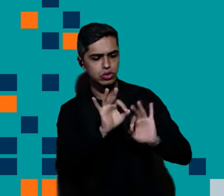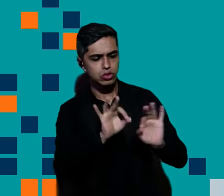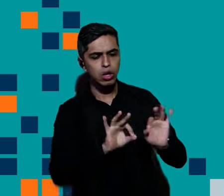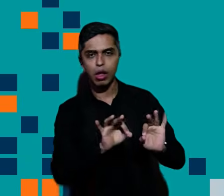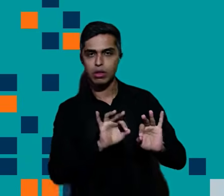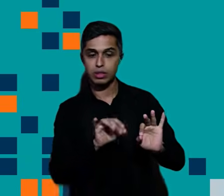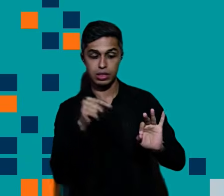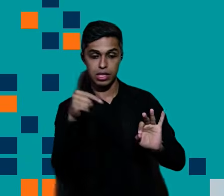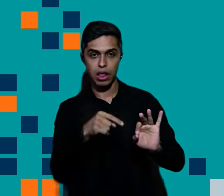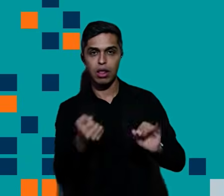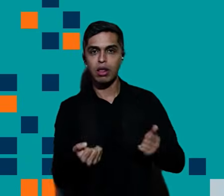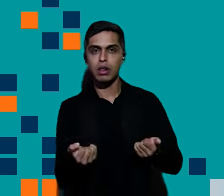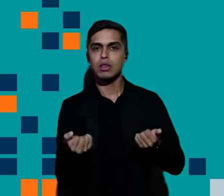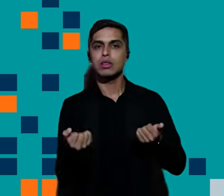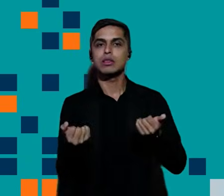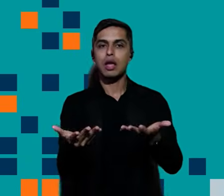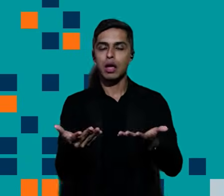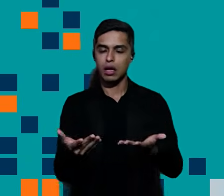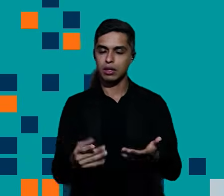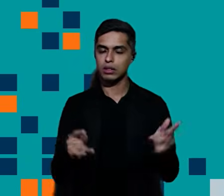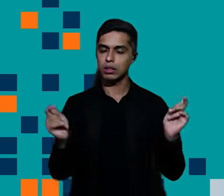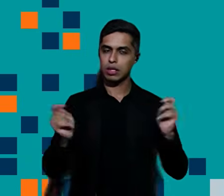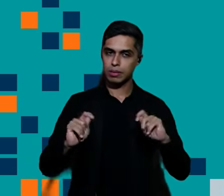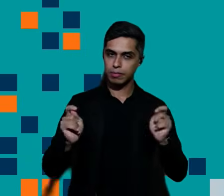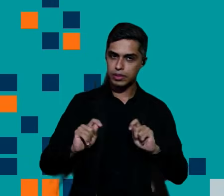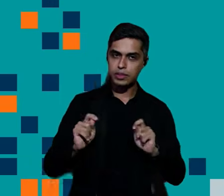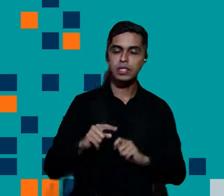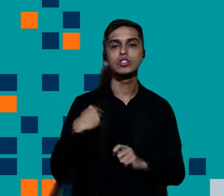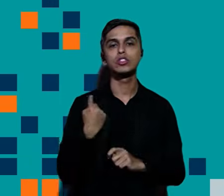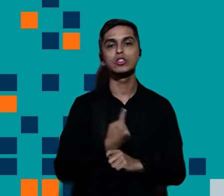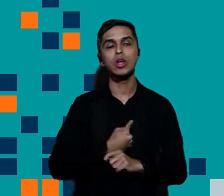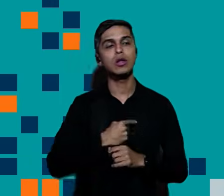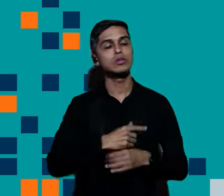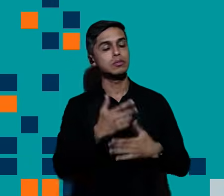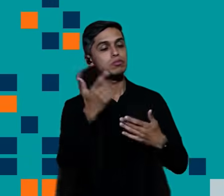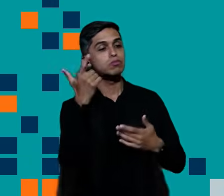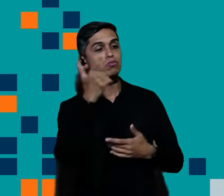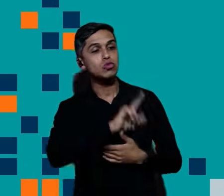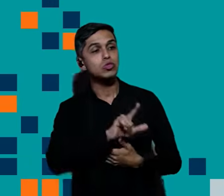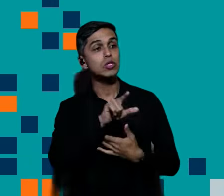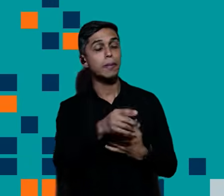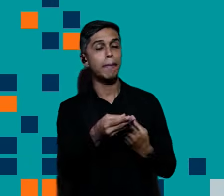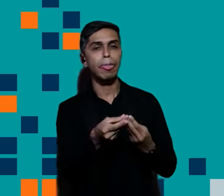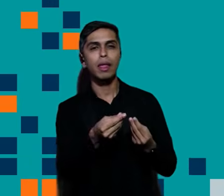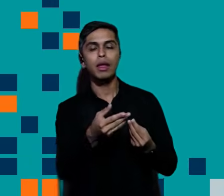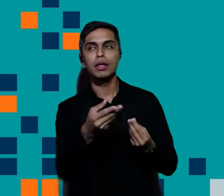the conditions of which we can thrive and flourish.